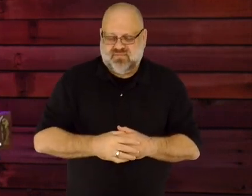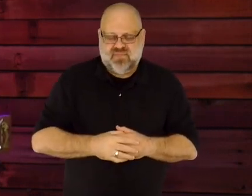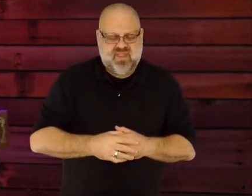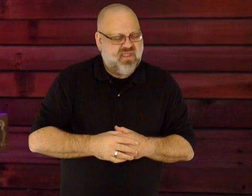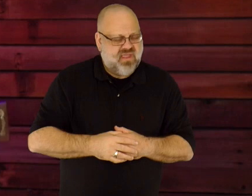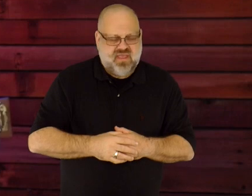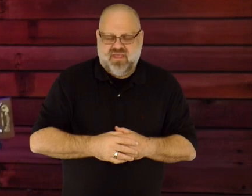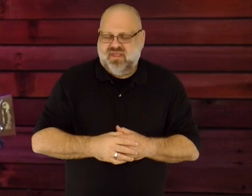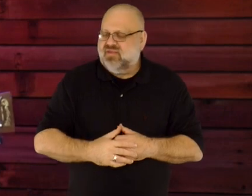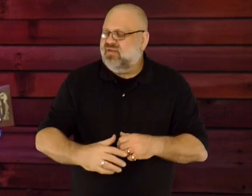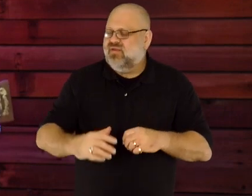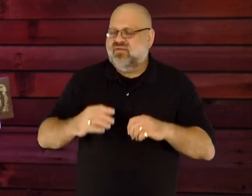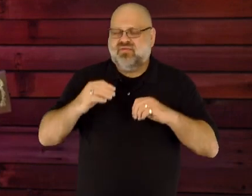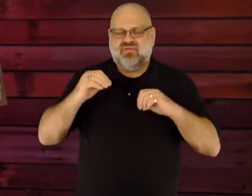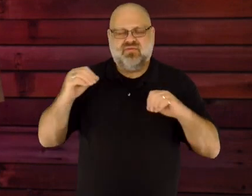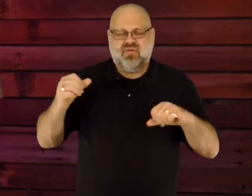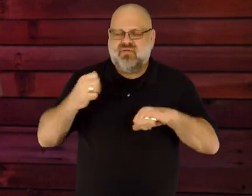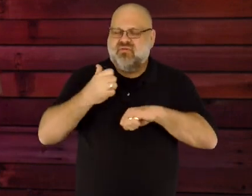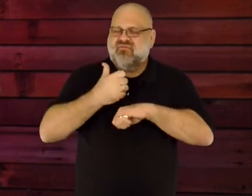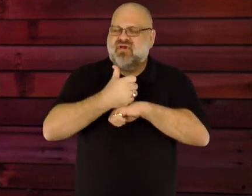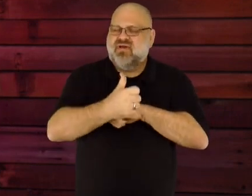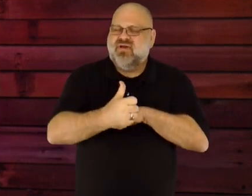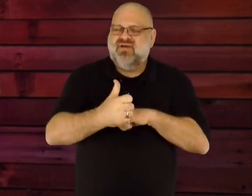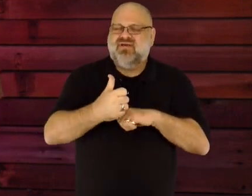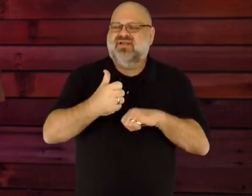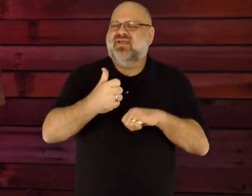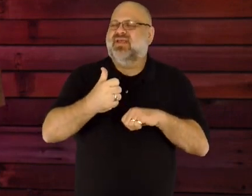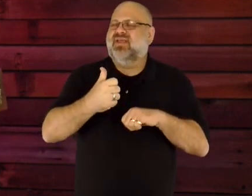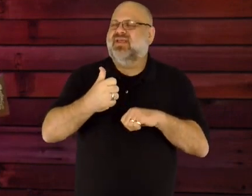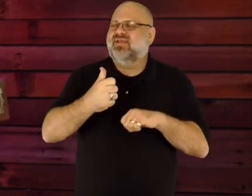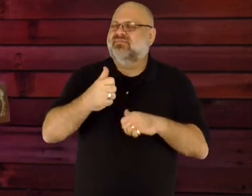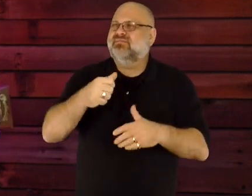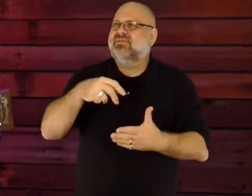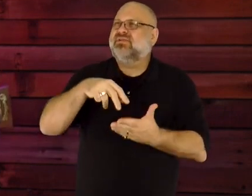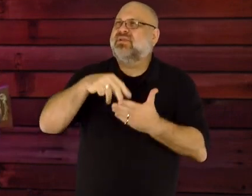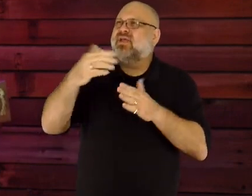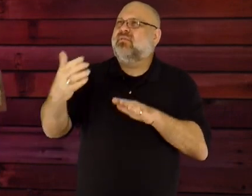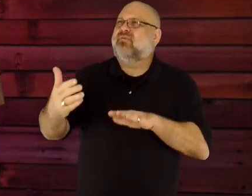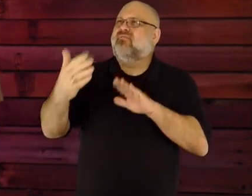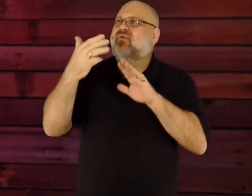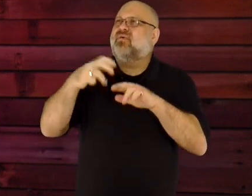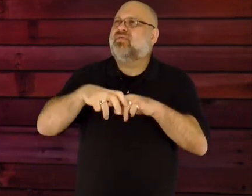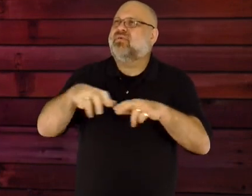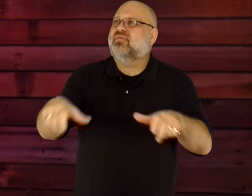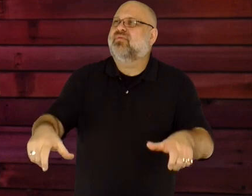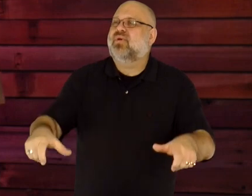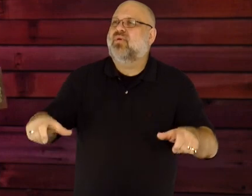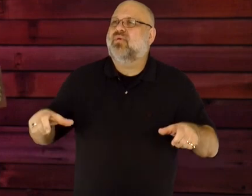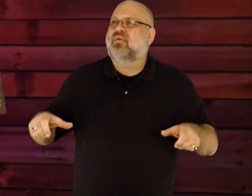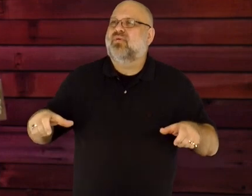alone, I'll faultless stand before the throne.